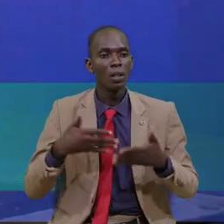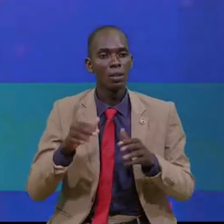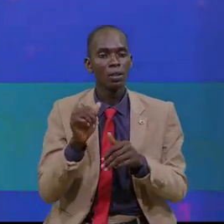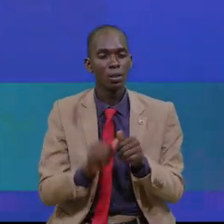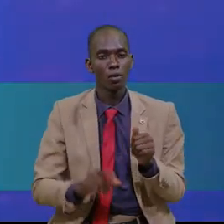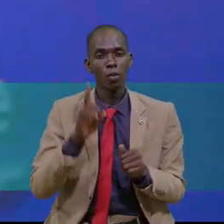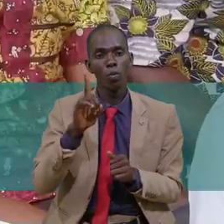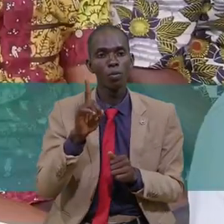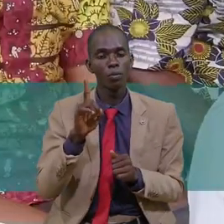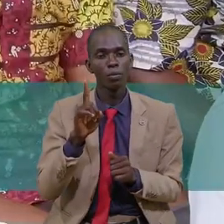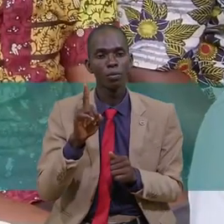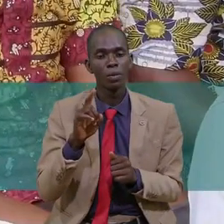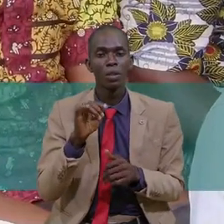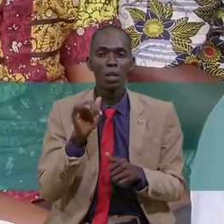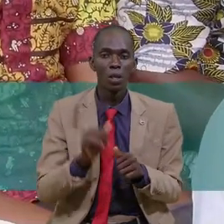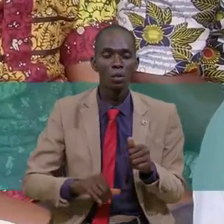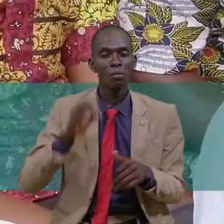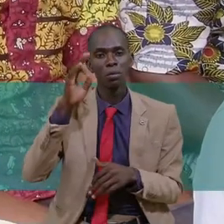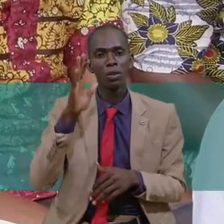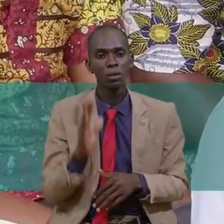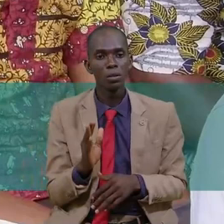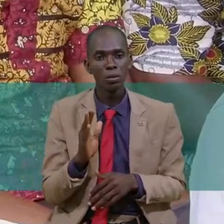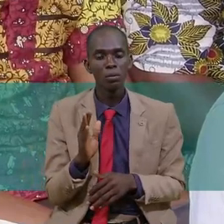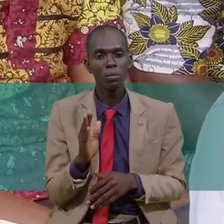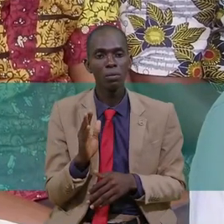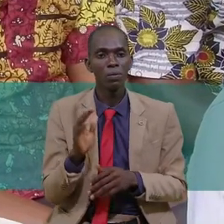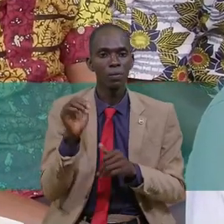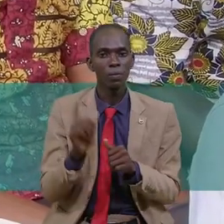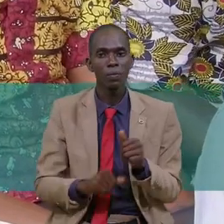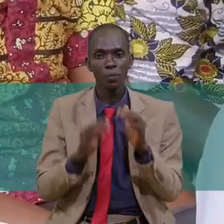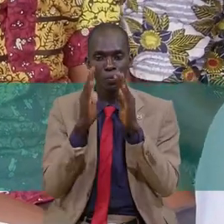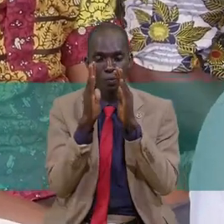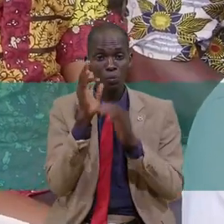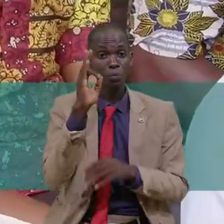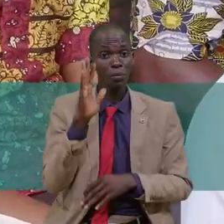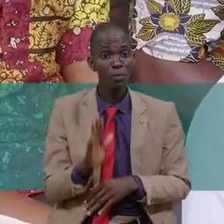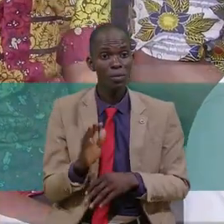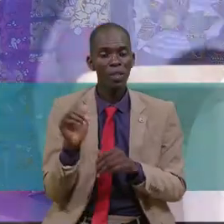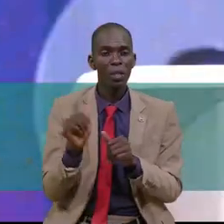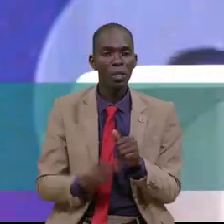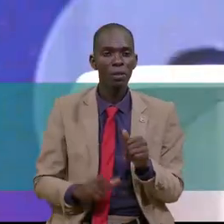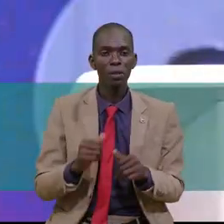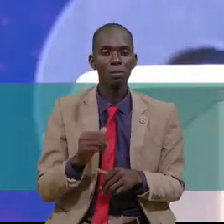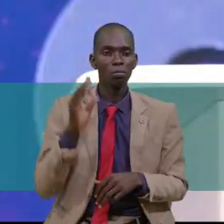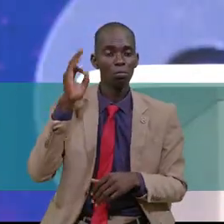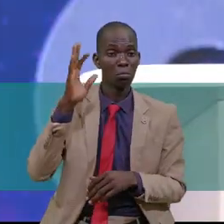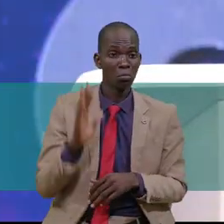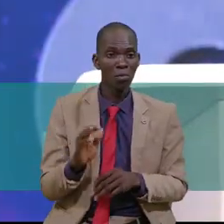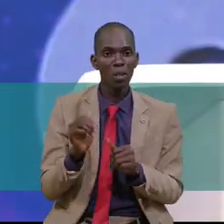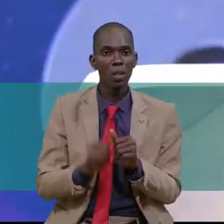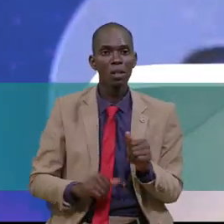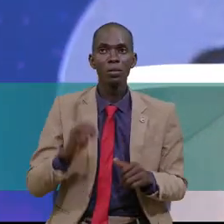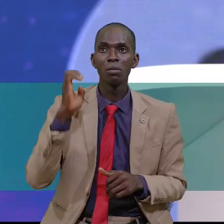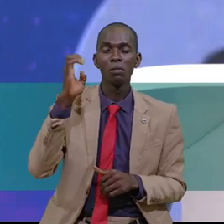everyone, every minister, every preacher, every pastor, every evangelist,